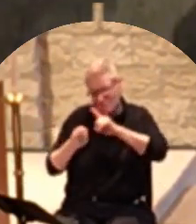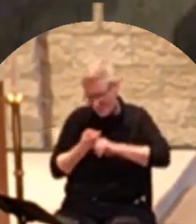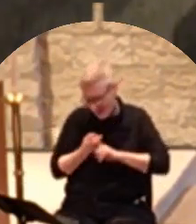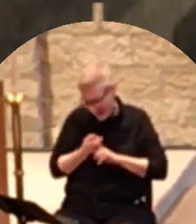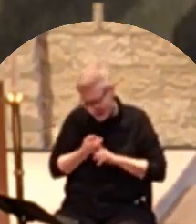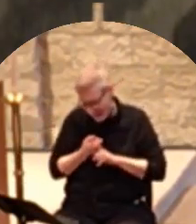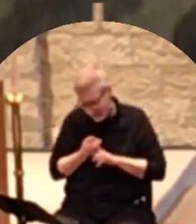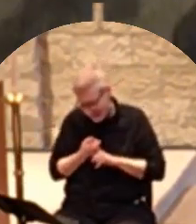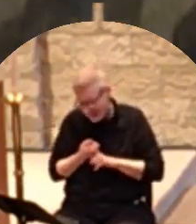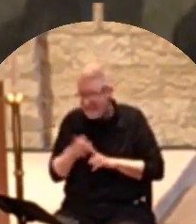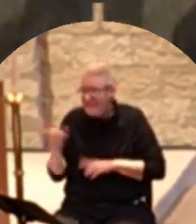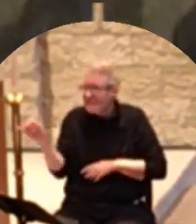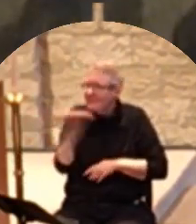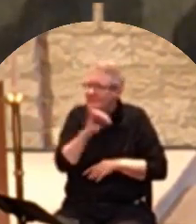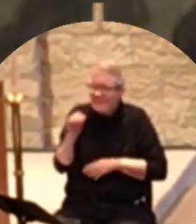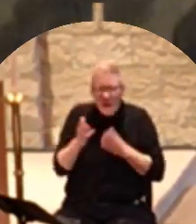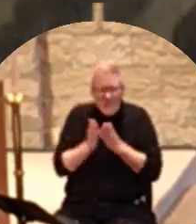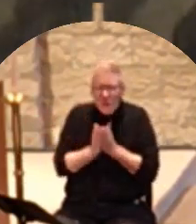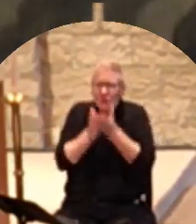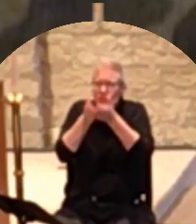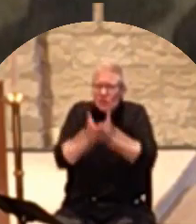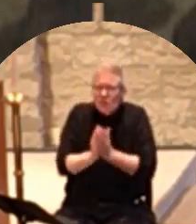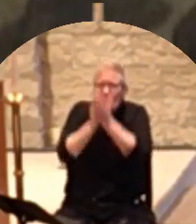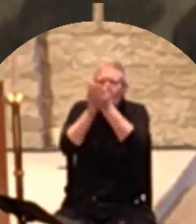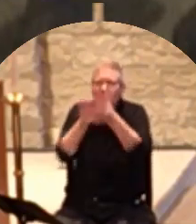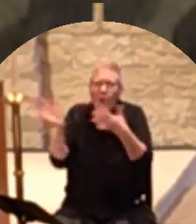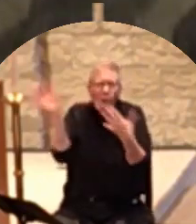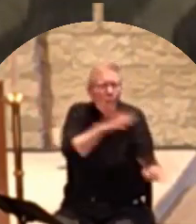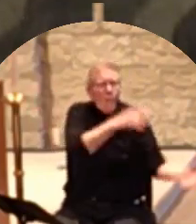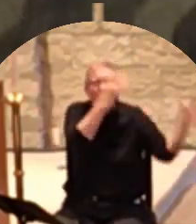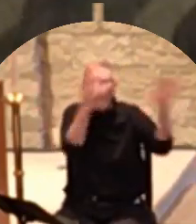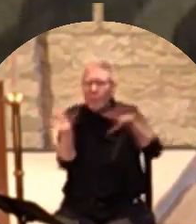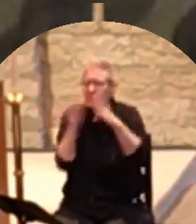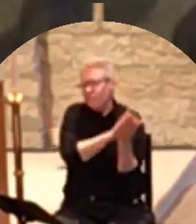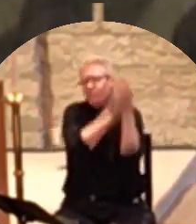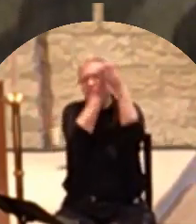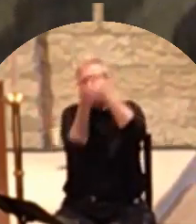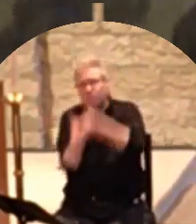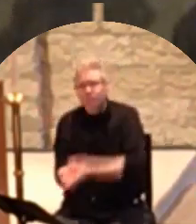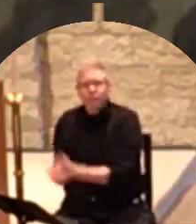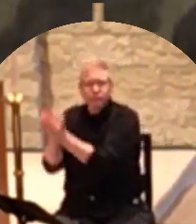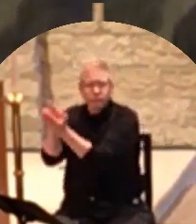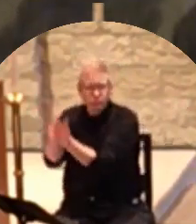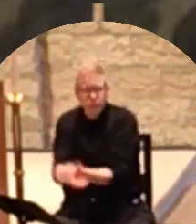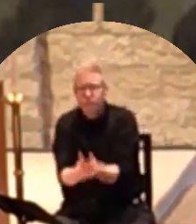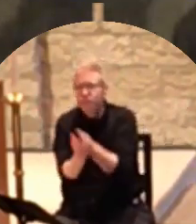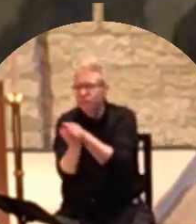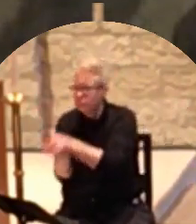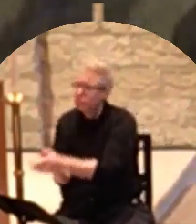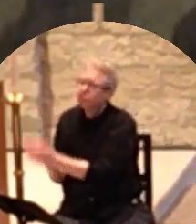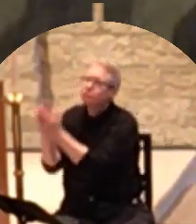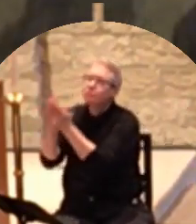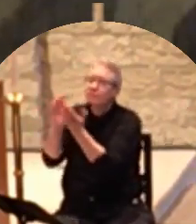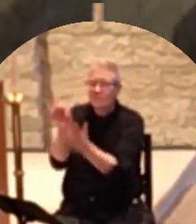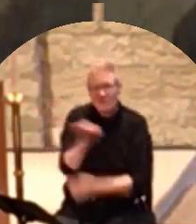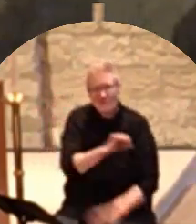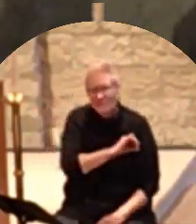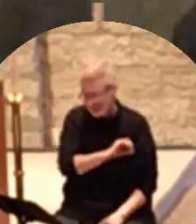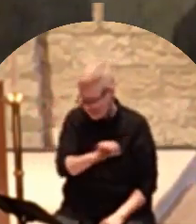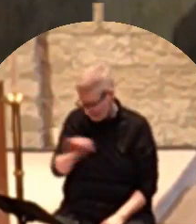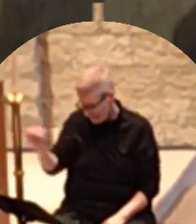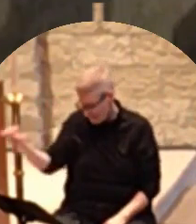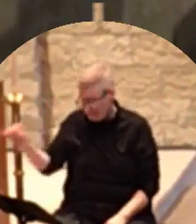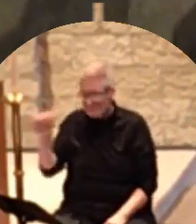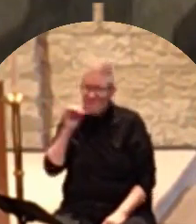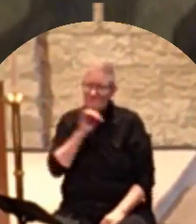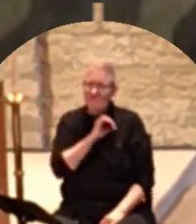Just like a ship blown from its mooring by a wind off the sea, like a seed dropped by